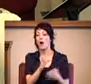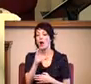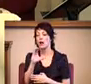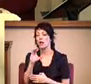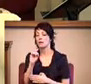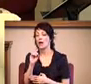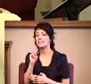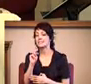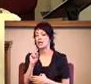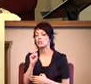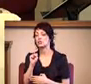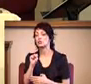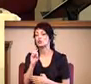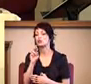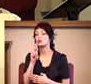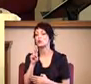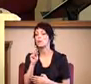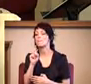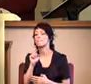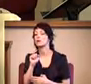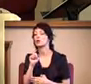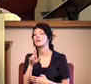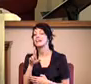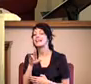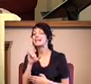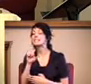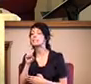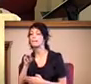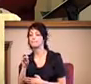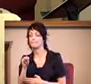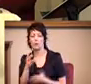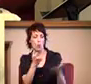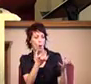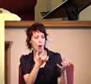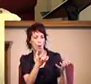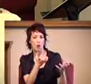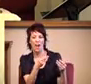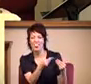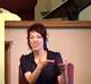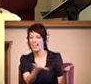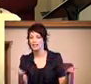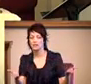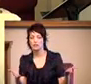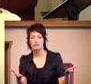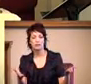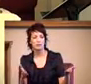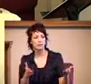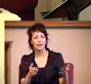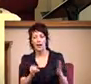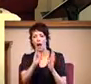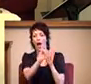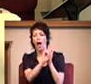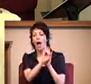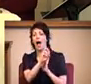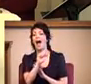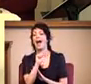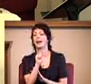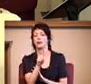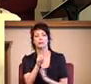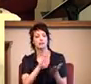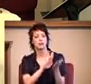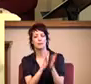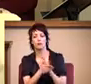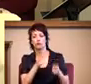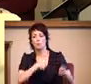Right? And it is time to say, turn the channel off. Amen? Turn the TV